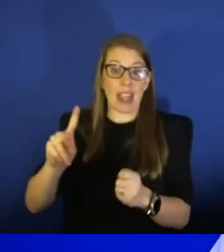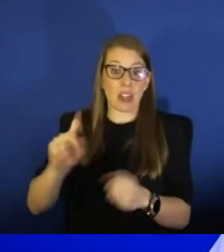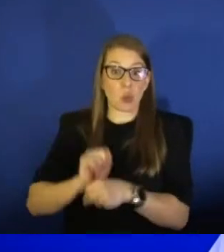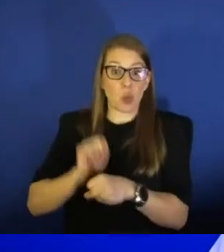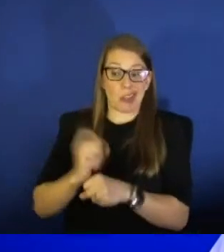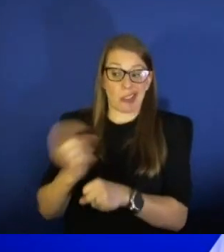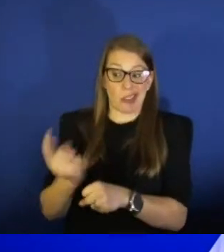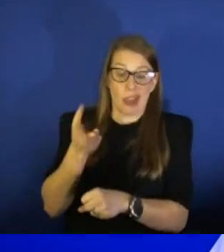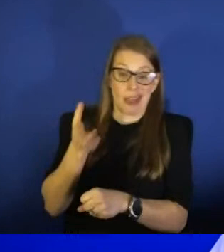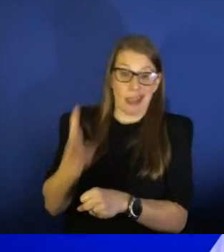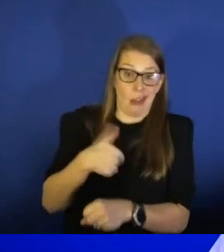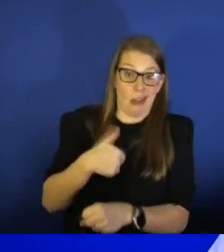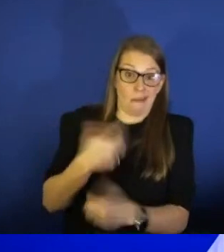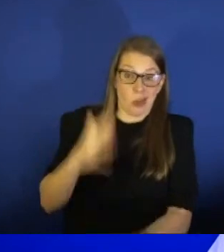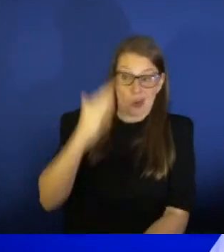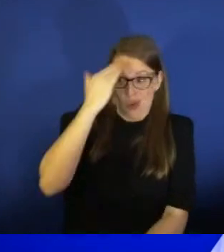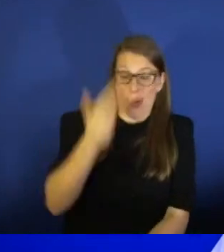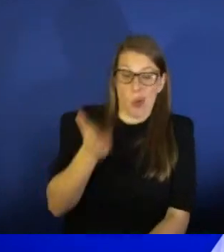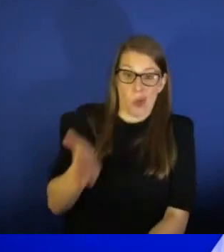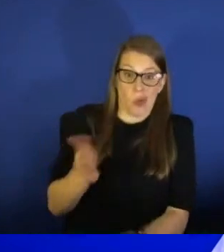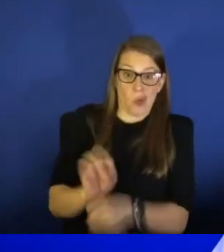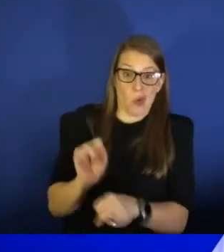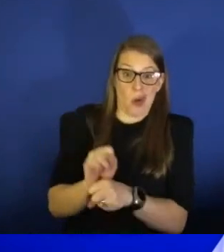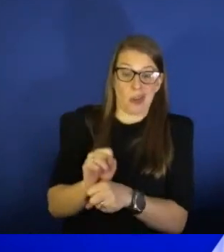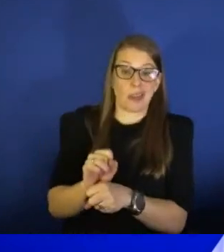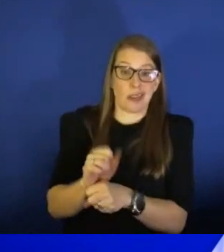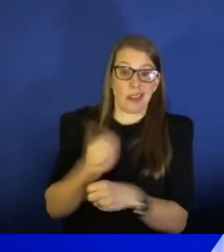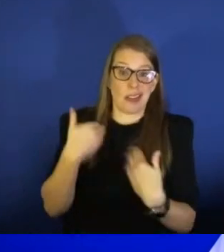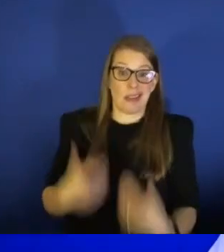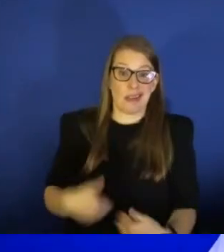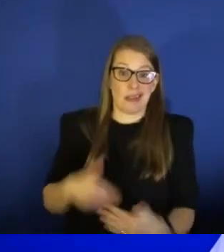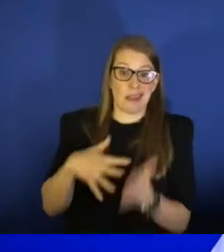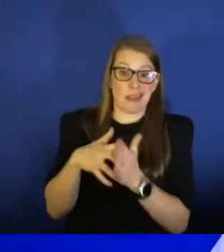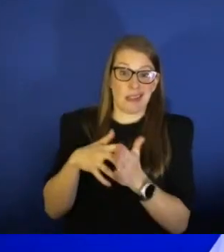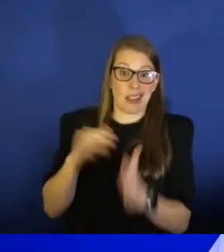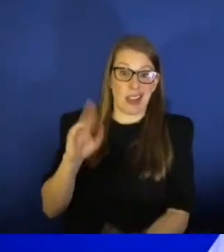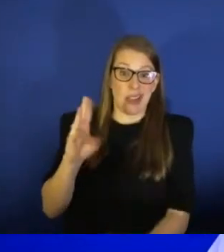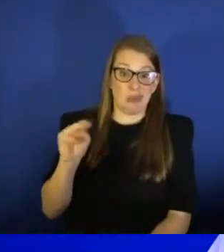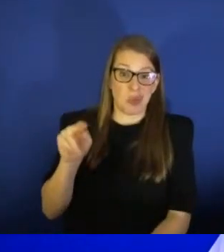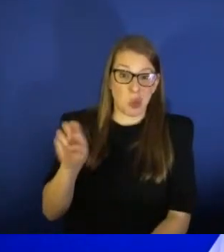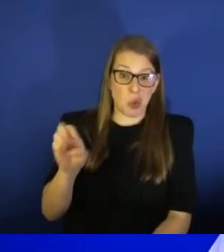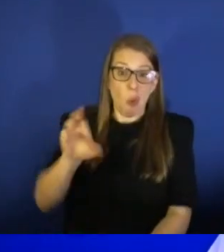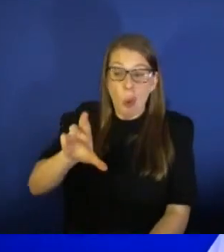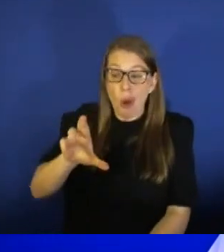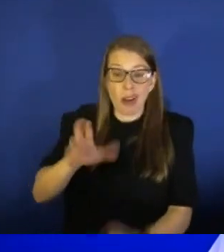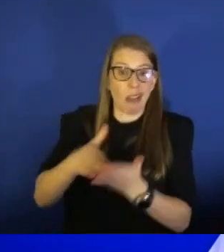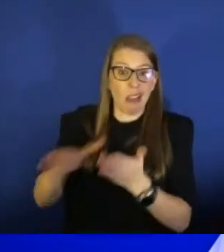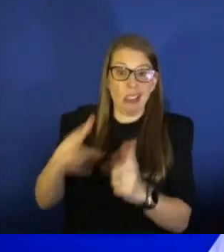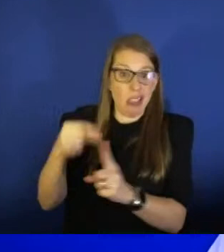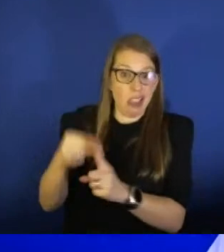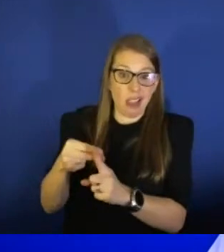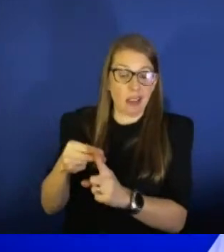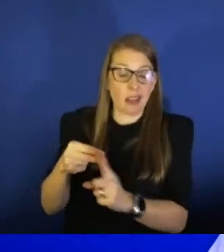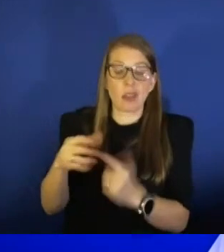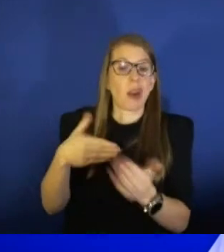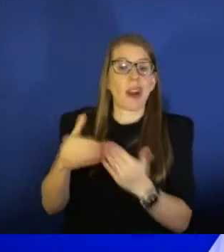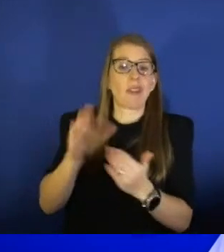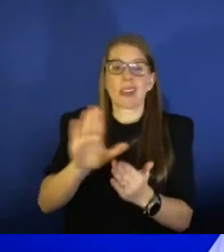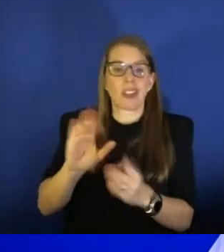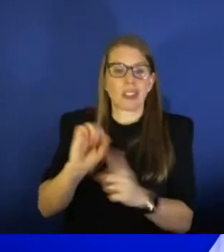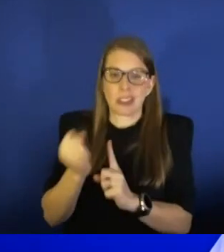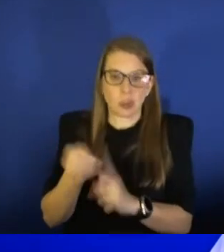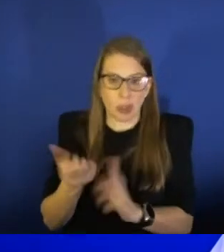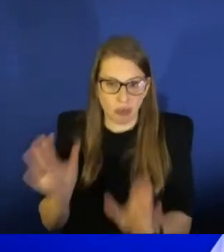know at work that, you know, is immune compromised or I know they're unvaccinated or whatever the case may be, you